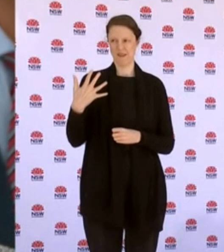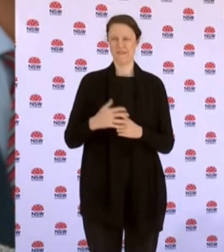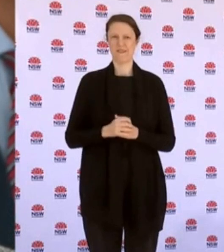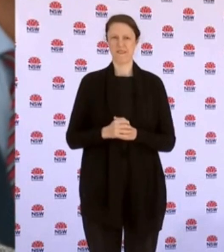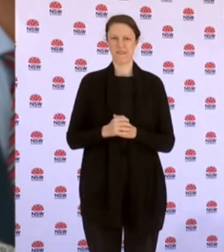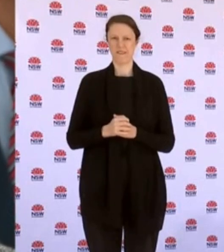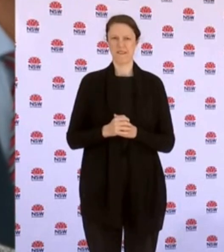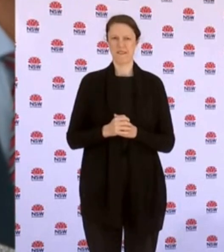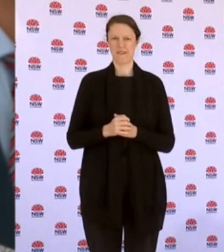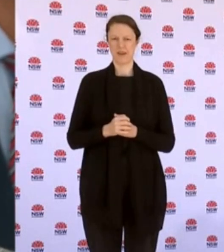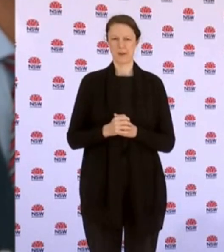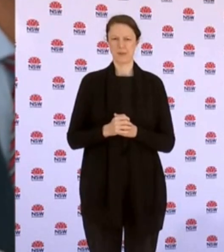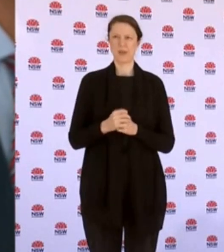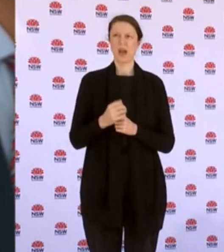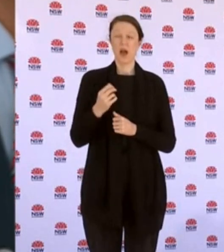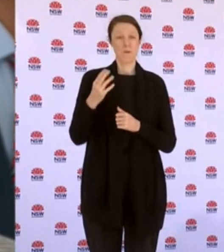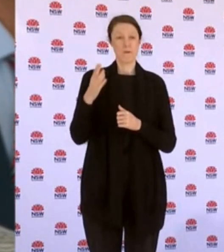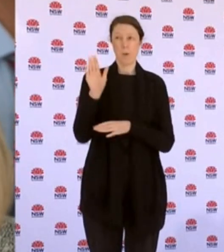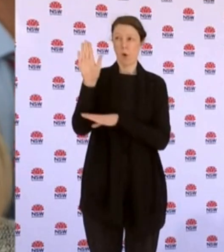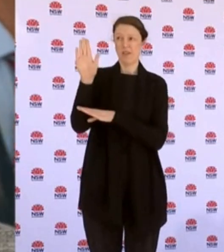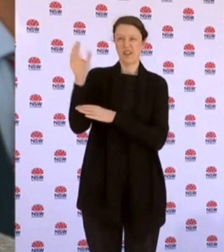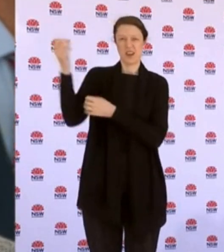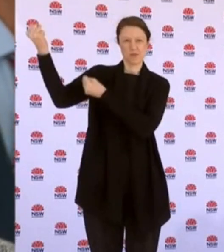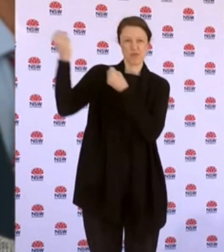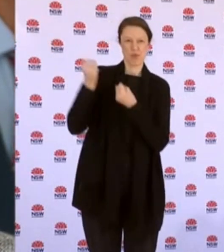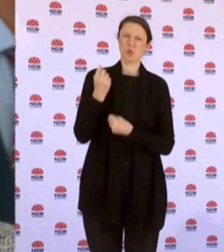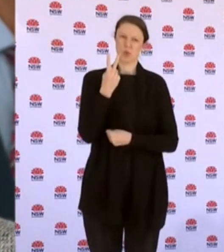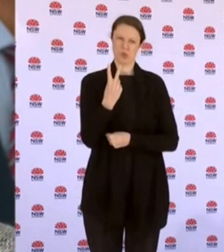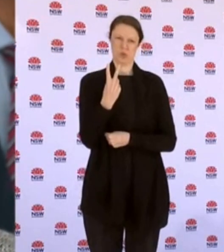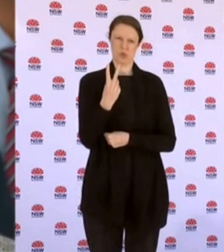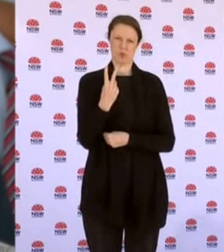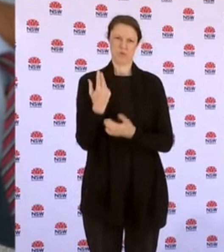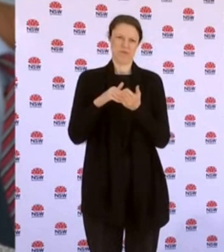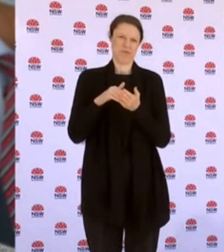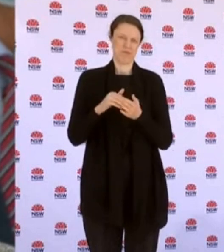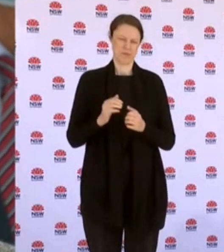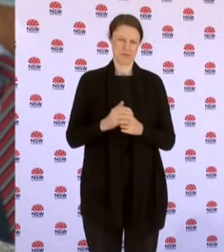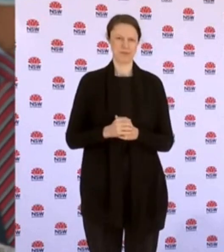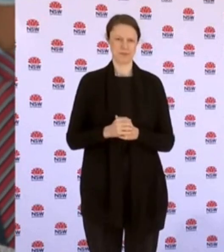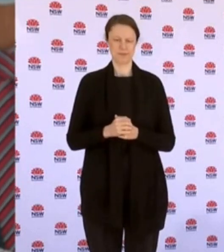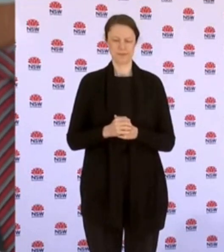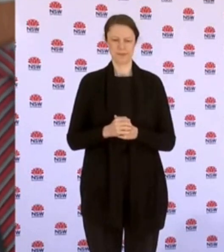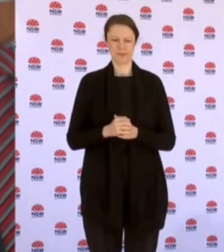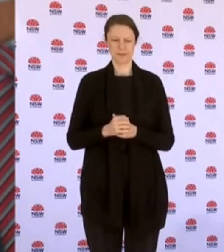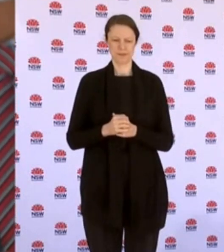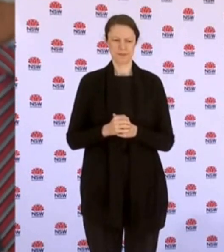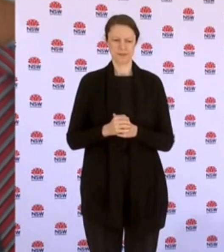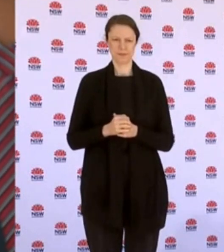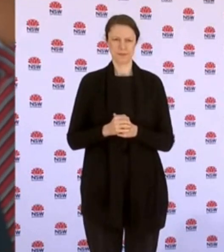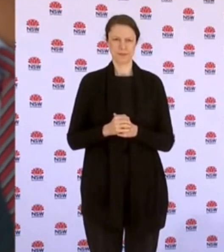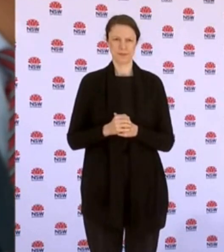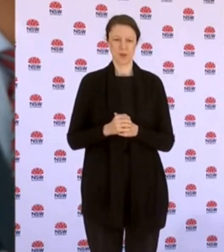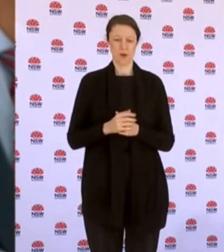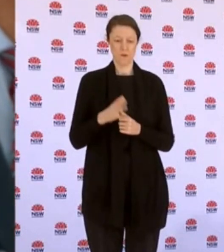new cases were acquired overseas in the 24 hours to 8 p.m. As the Premier has indicated, 28